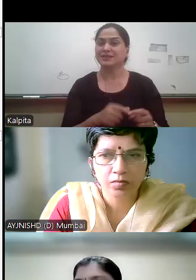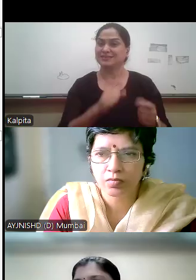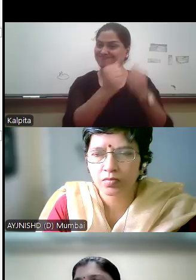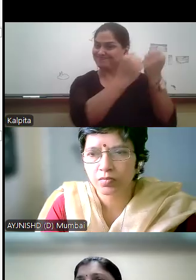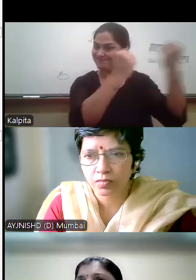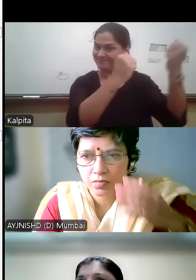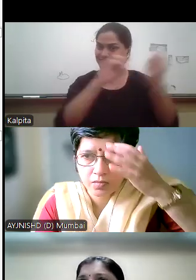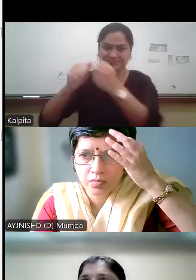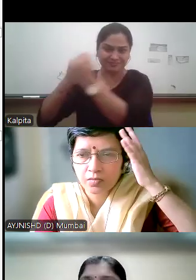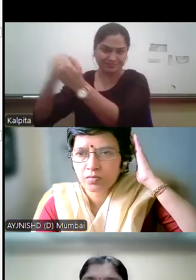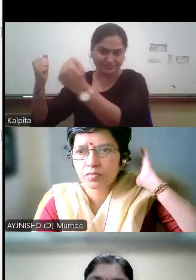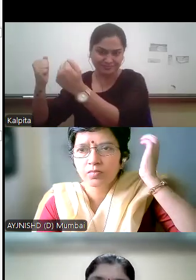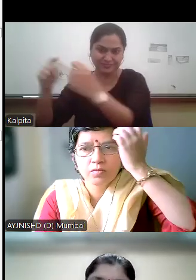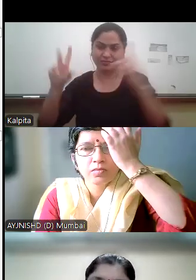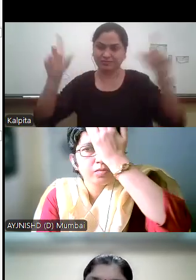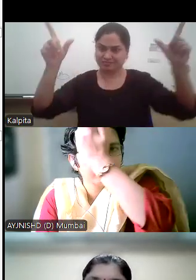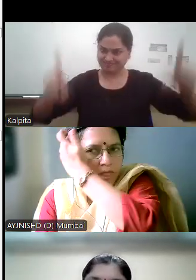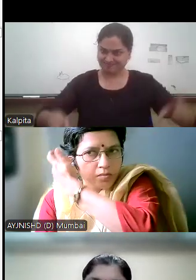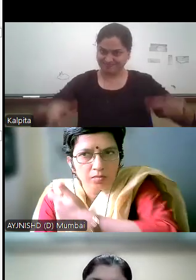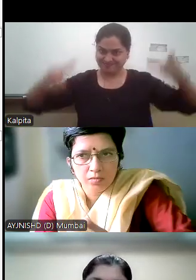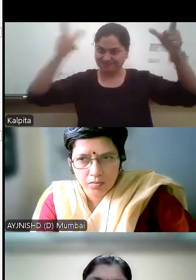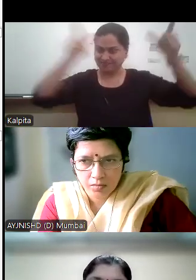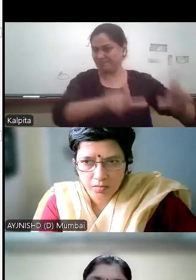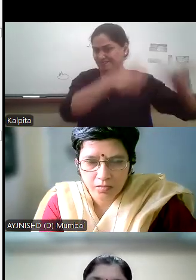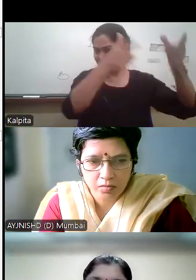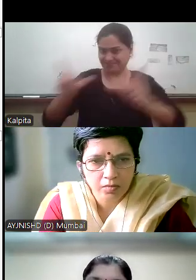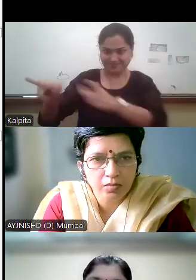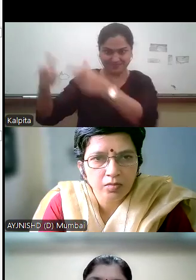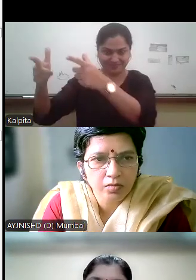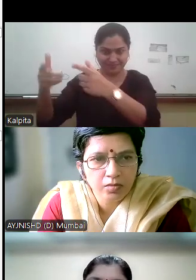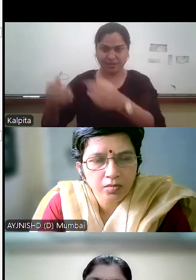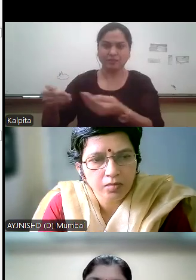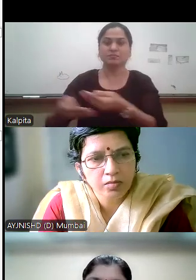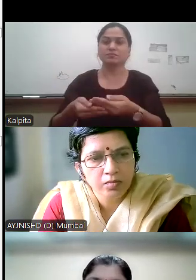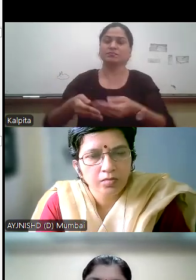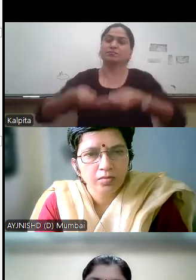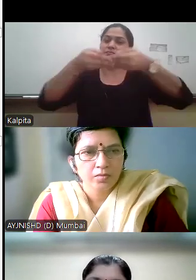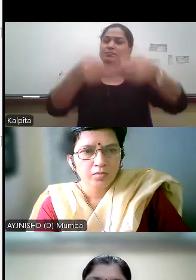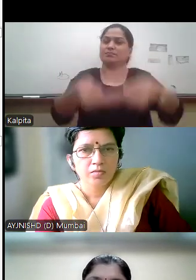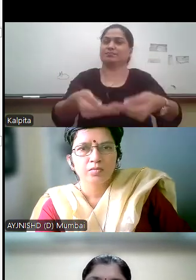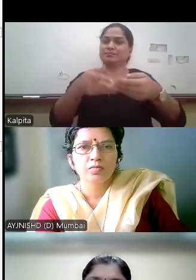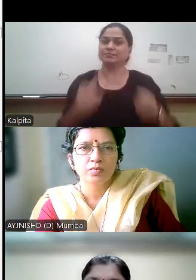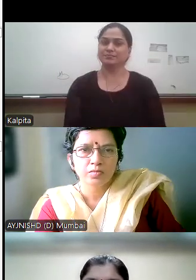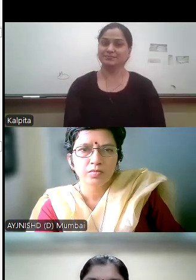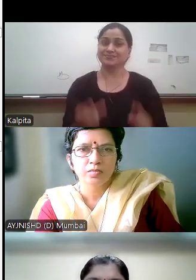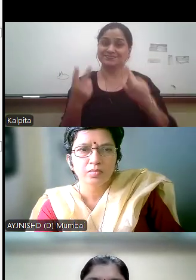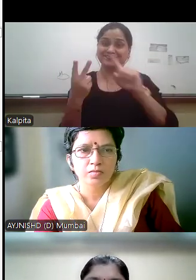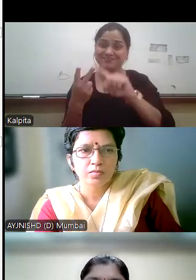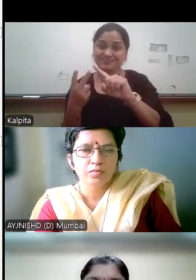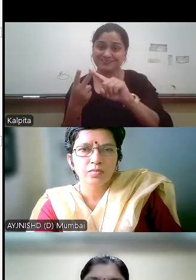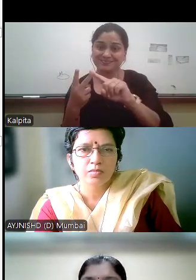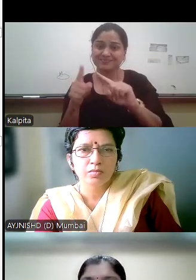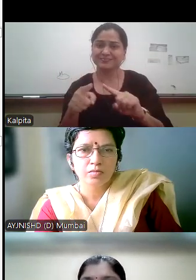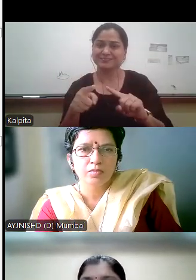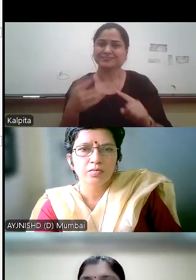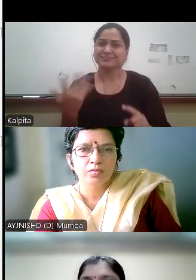maybe trees or some two sticks they can take and use it. Then we also have a corner chair. Corner chair can